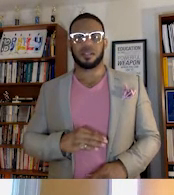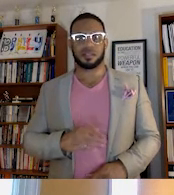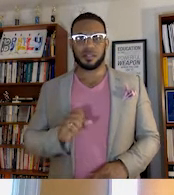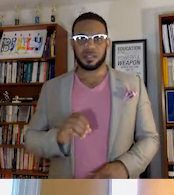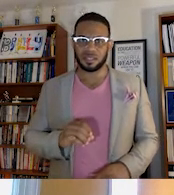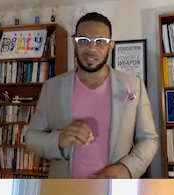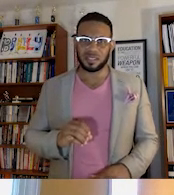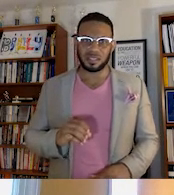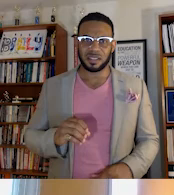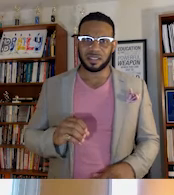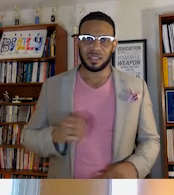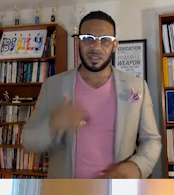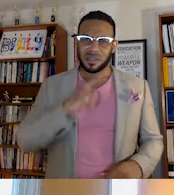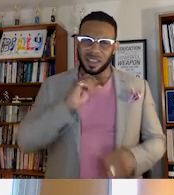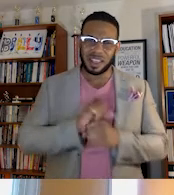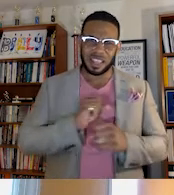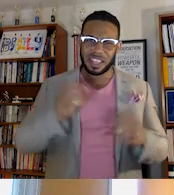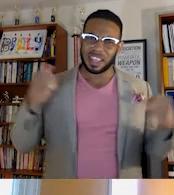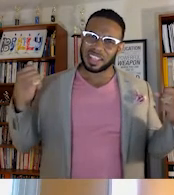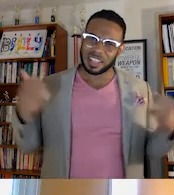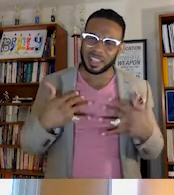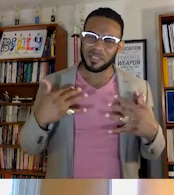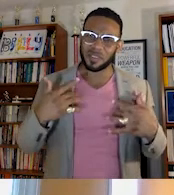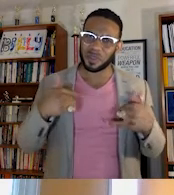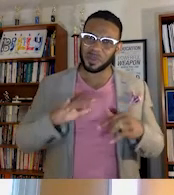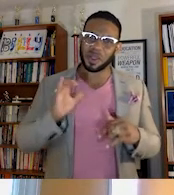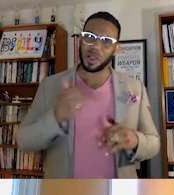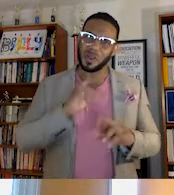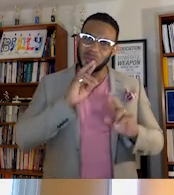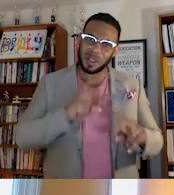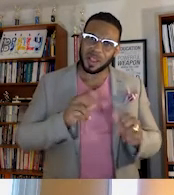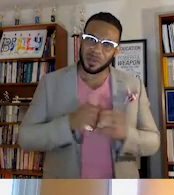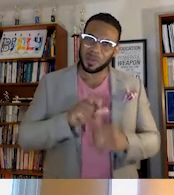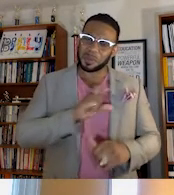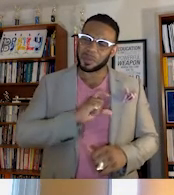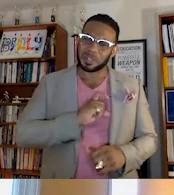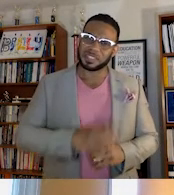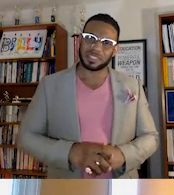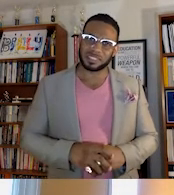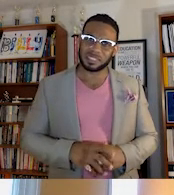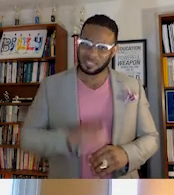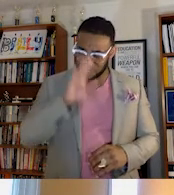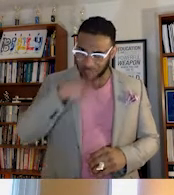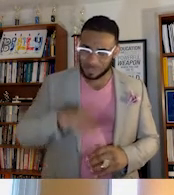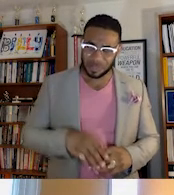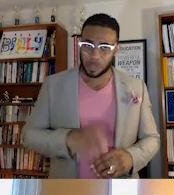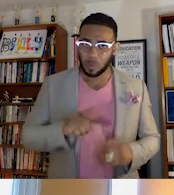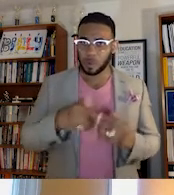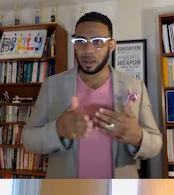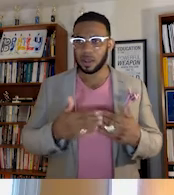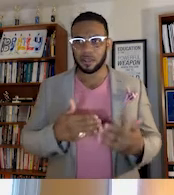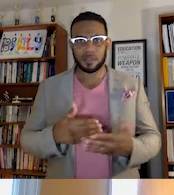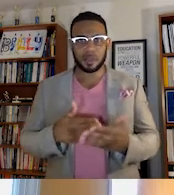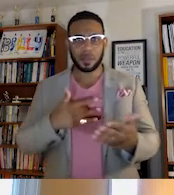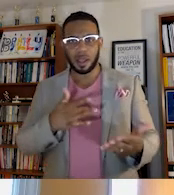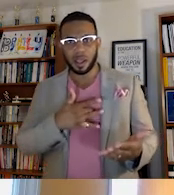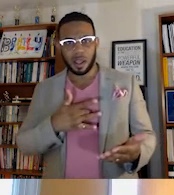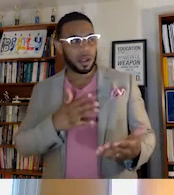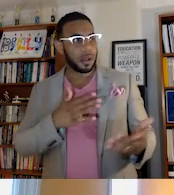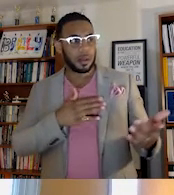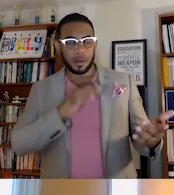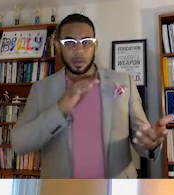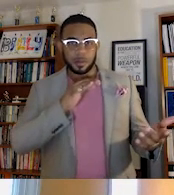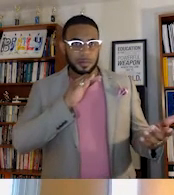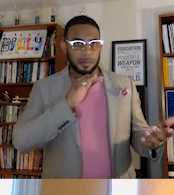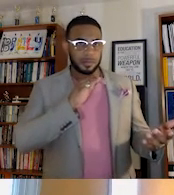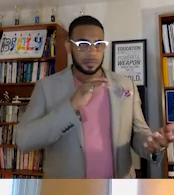so we're actually terrified during our reactions with police. Whenever my wife and I are